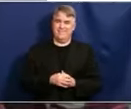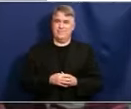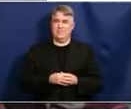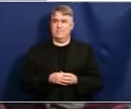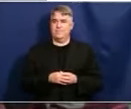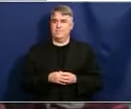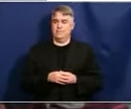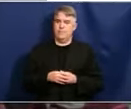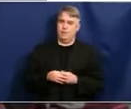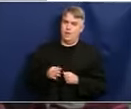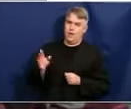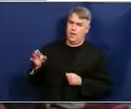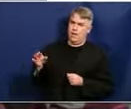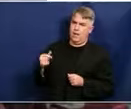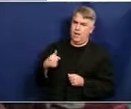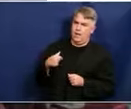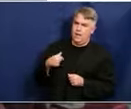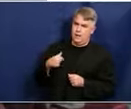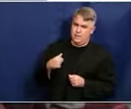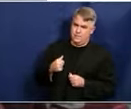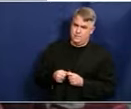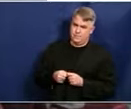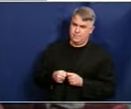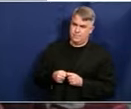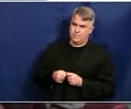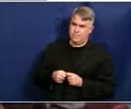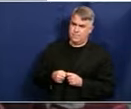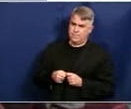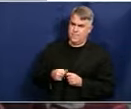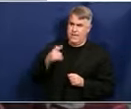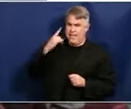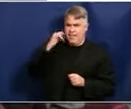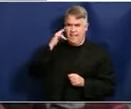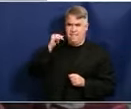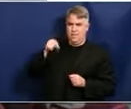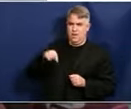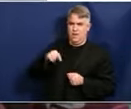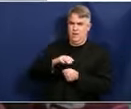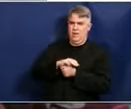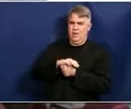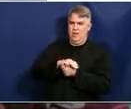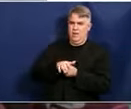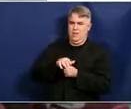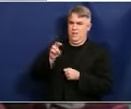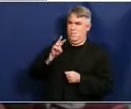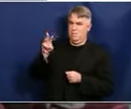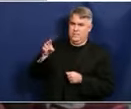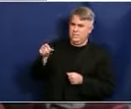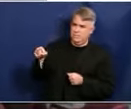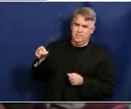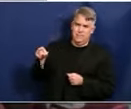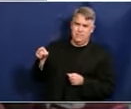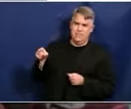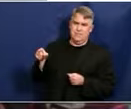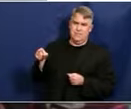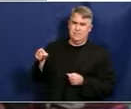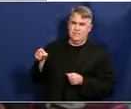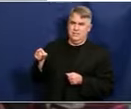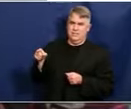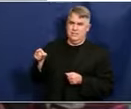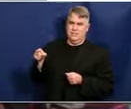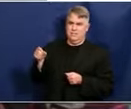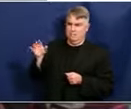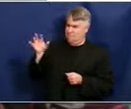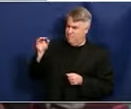first question. Per the California COVID website, modifications will still be required when we achieve the minimal tier. What